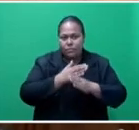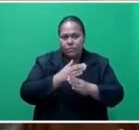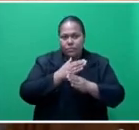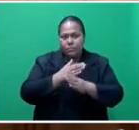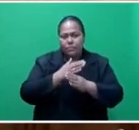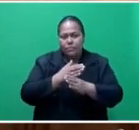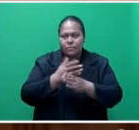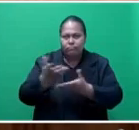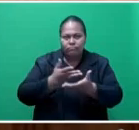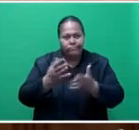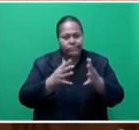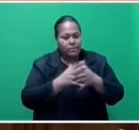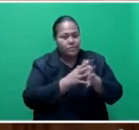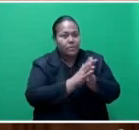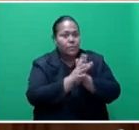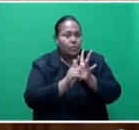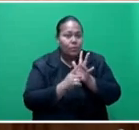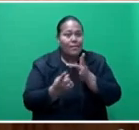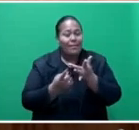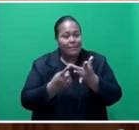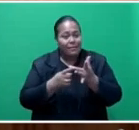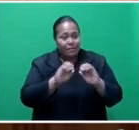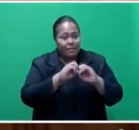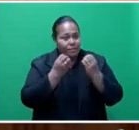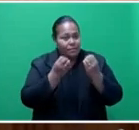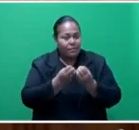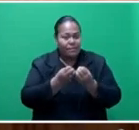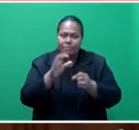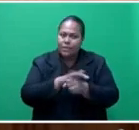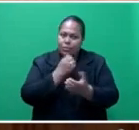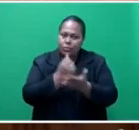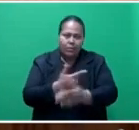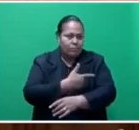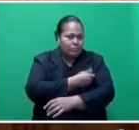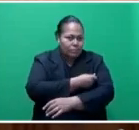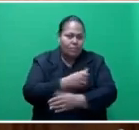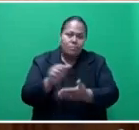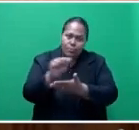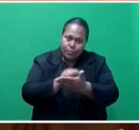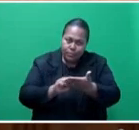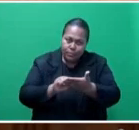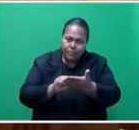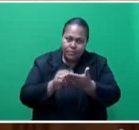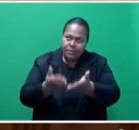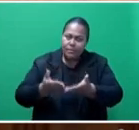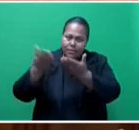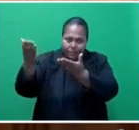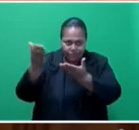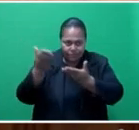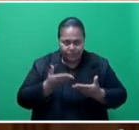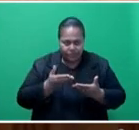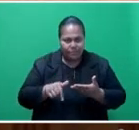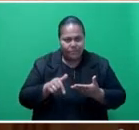authority, WHO, to ensure that the vaccine that will be purchased or donated Fiji's specification and need as a